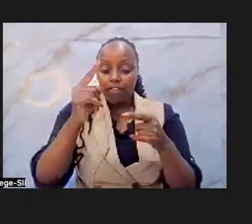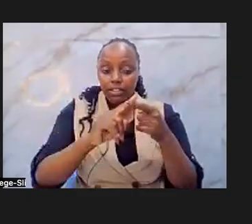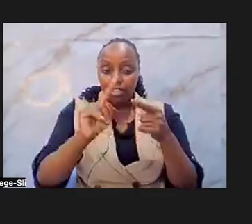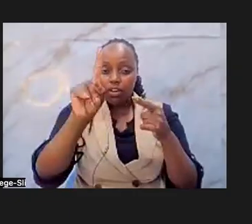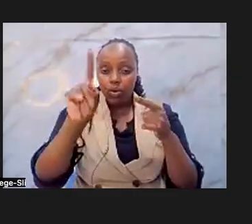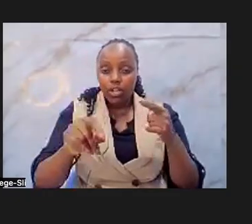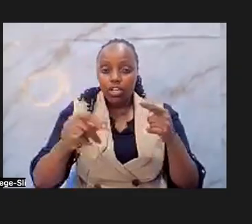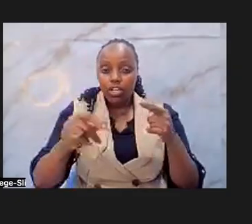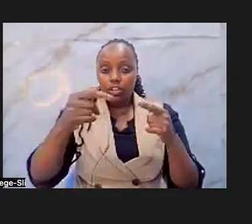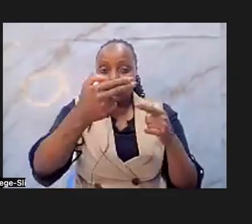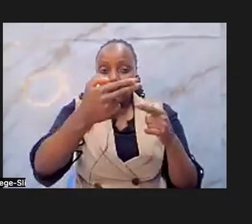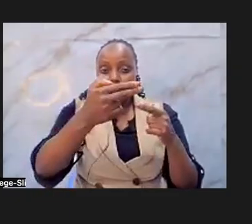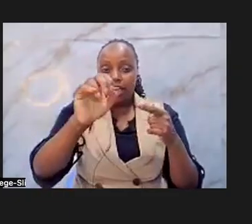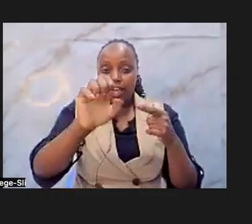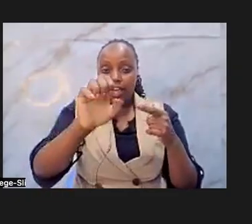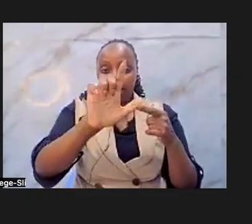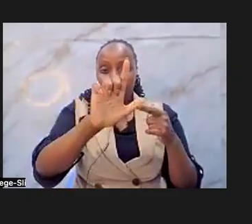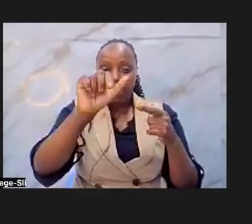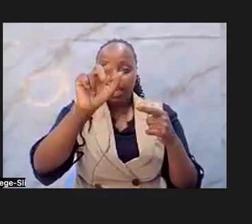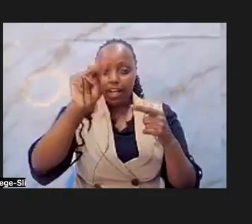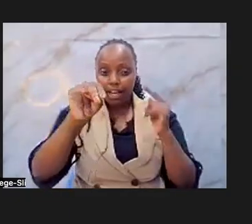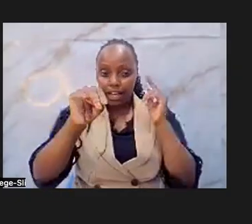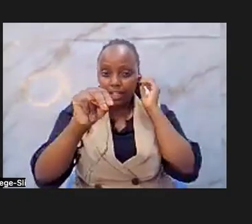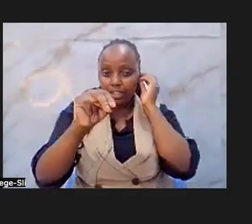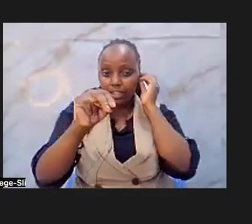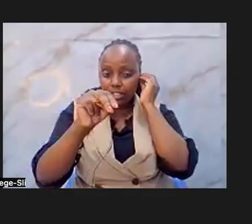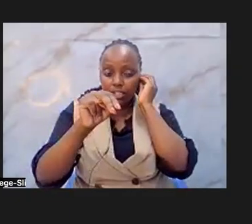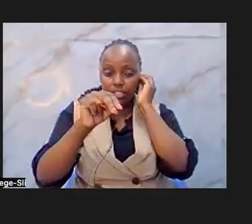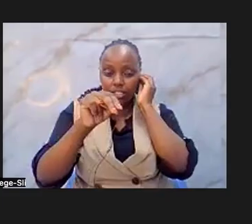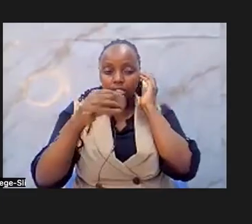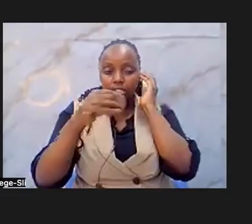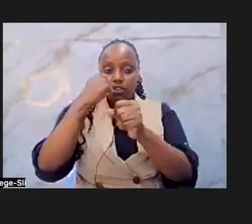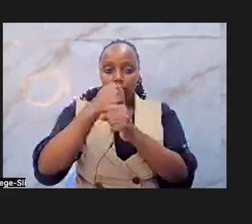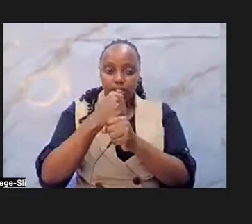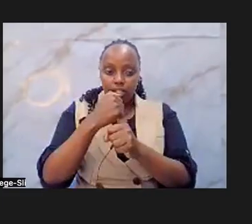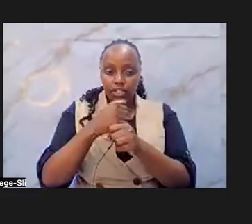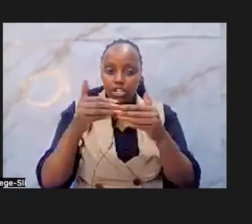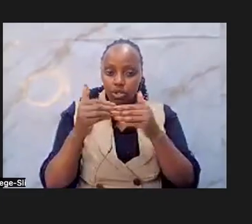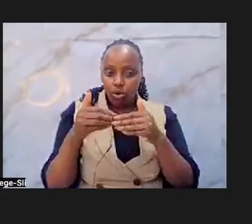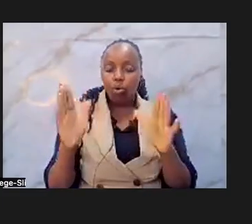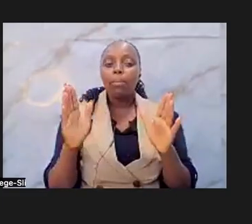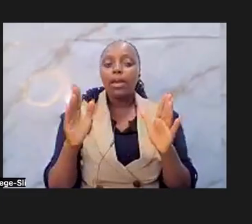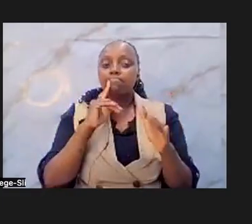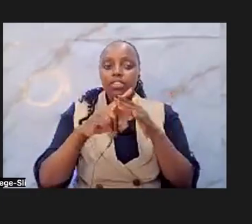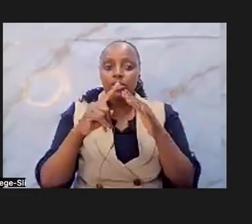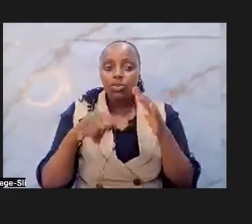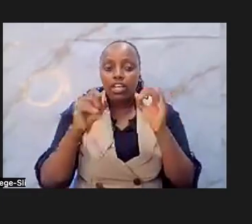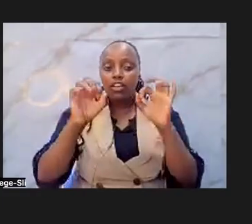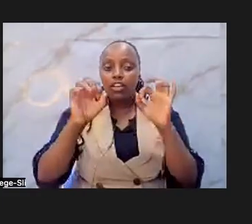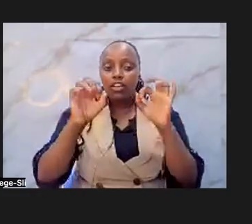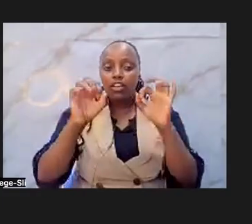little bit in that opening kind of segment, but if you could just share a little bit more from your perspective on the ground at the Model Health